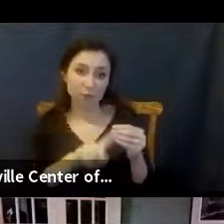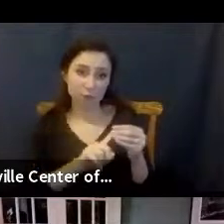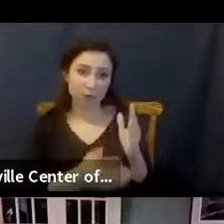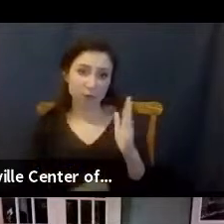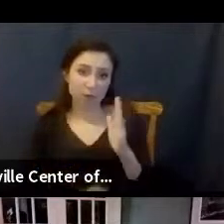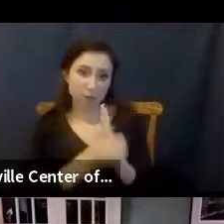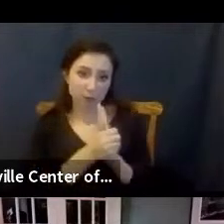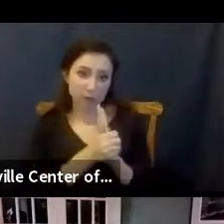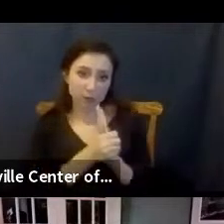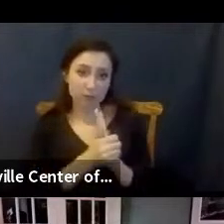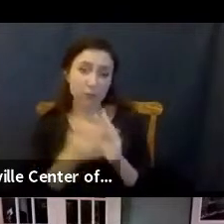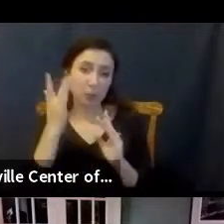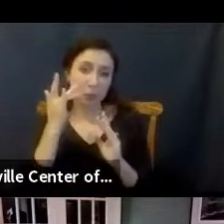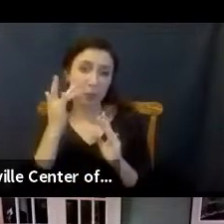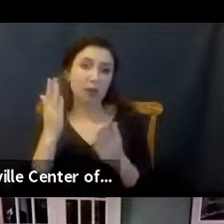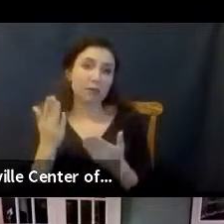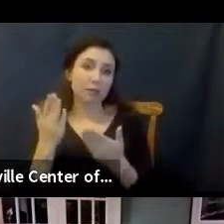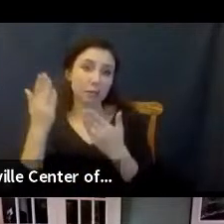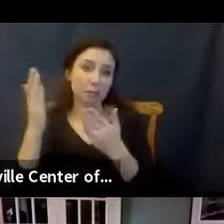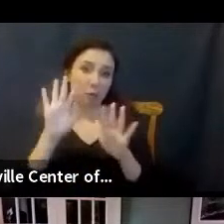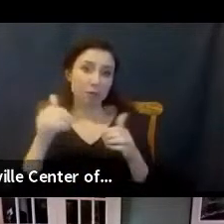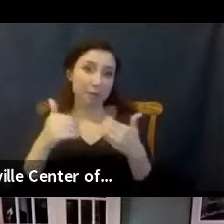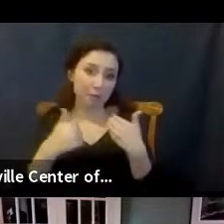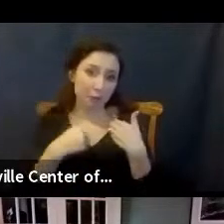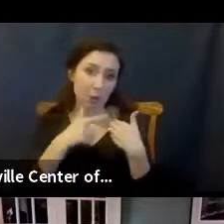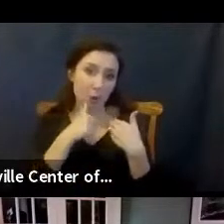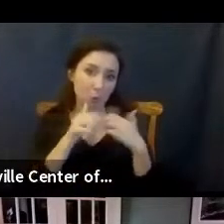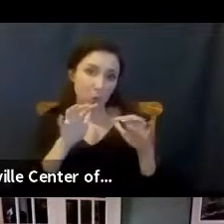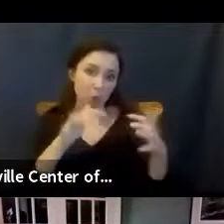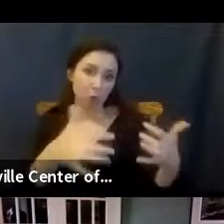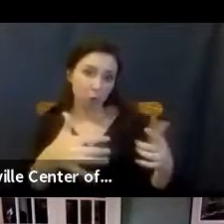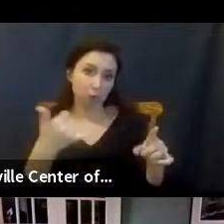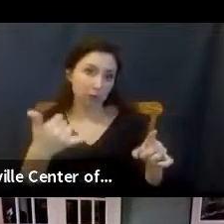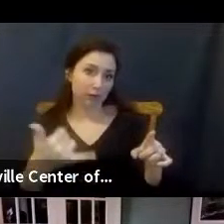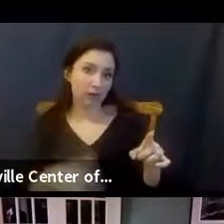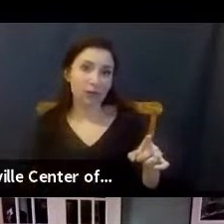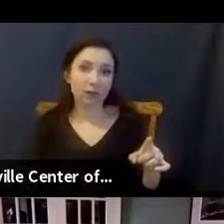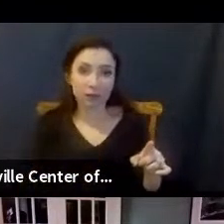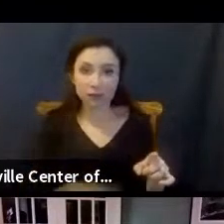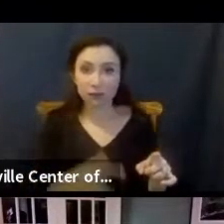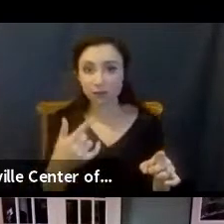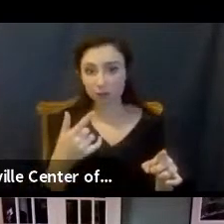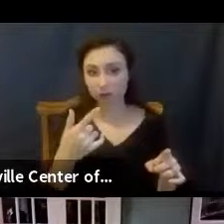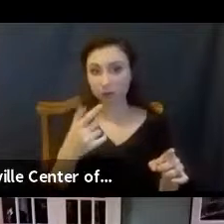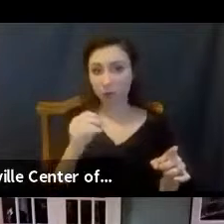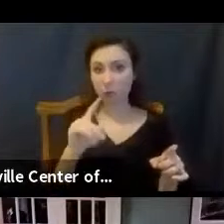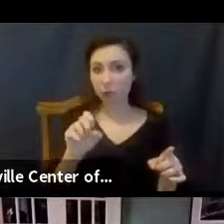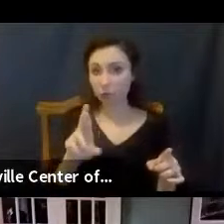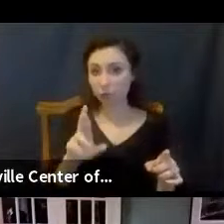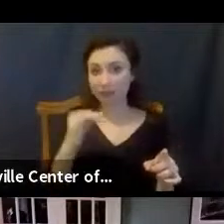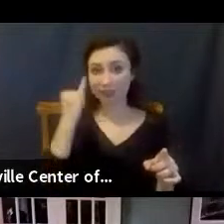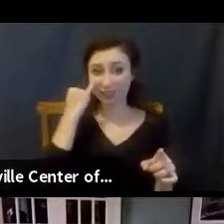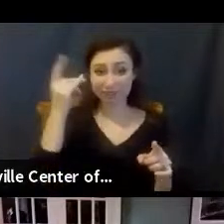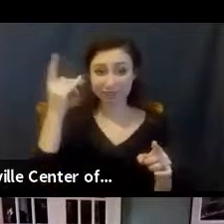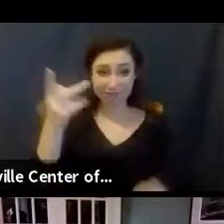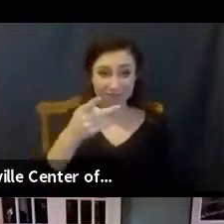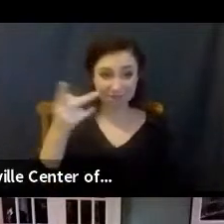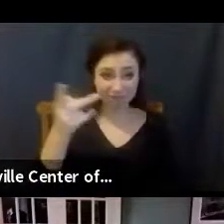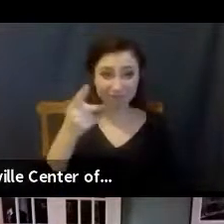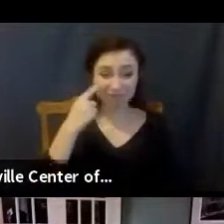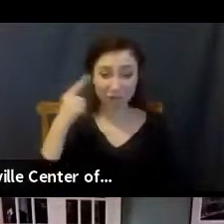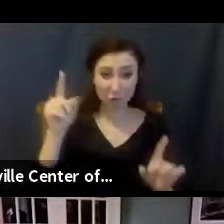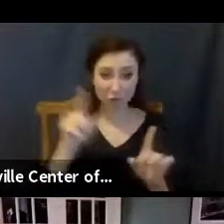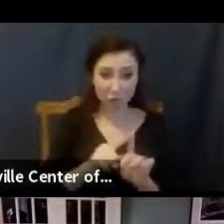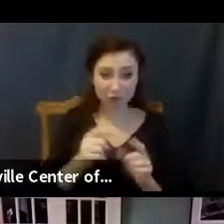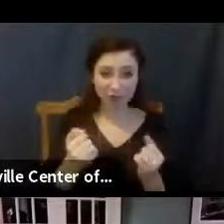motion belongs to the body at this point. so it looks like if everybody that brought the motion and seconded agrees as